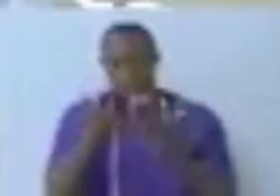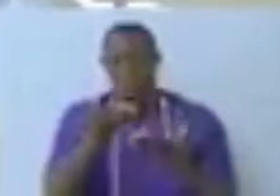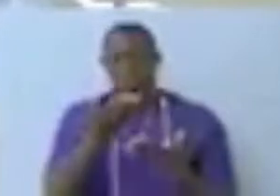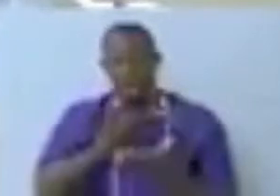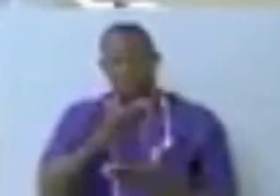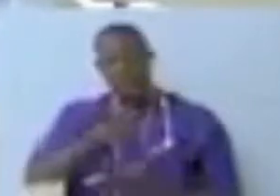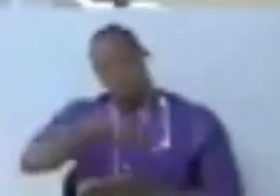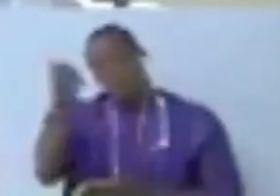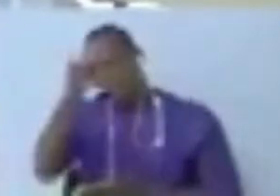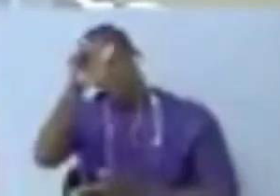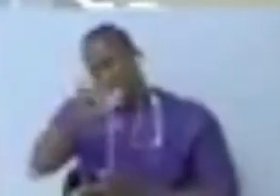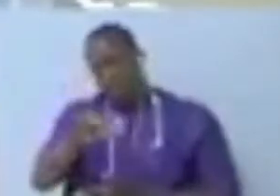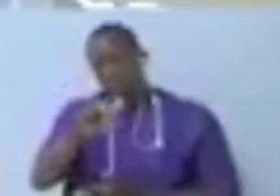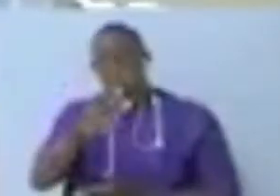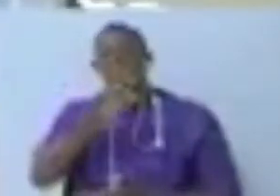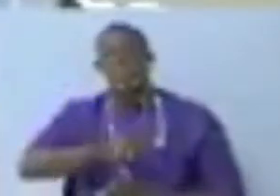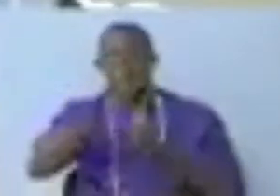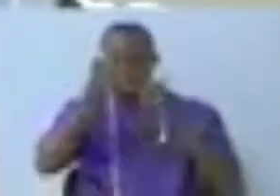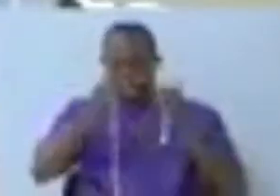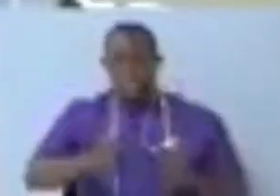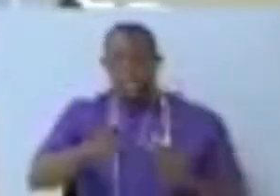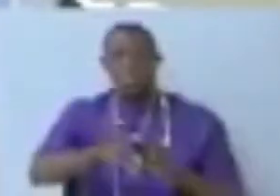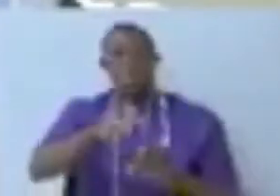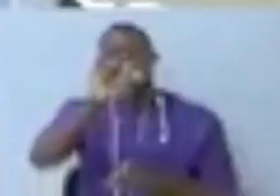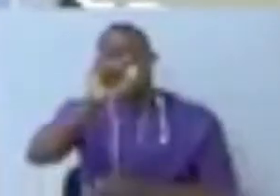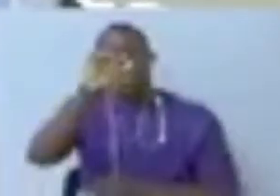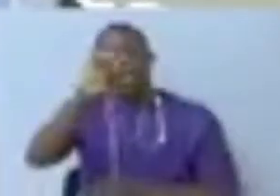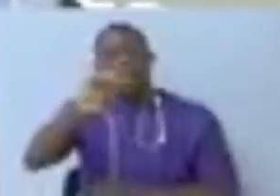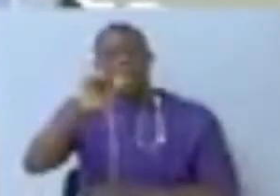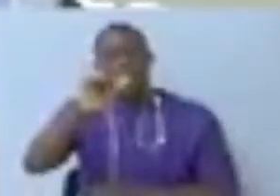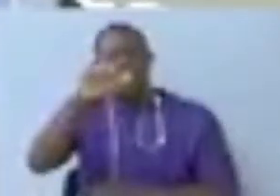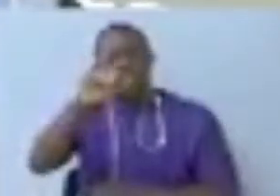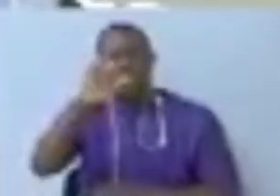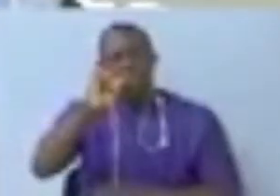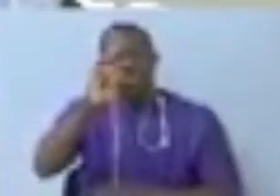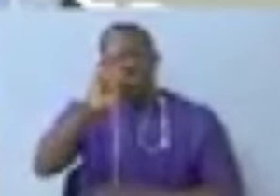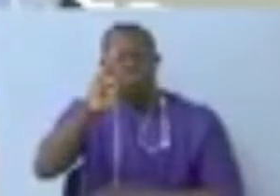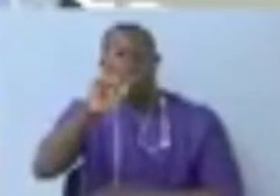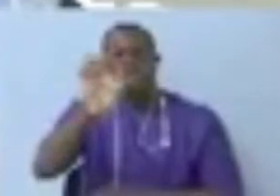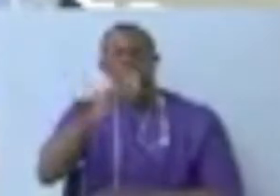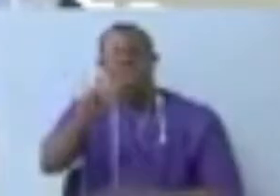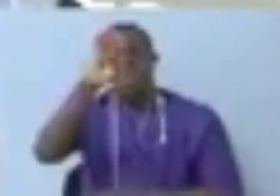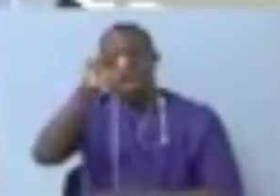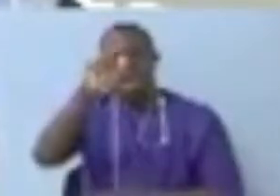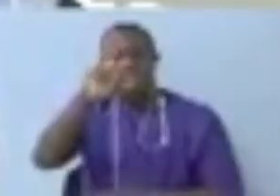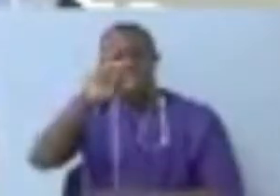Chair. Amadou Baji, old chairman.